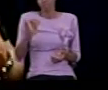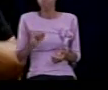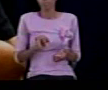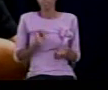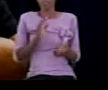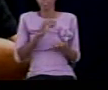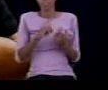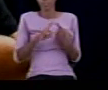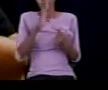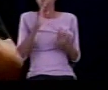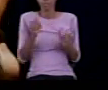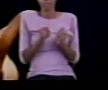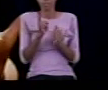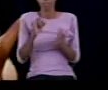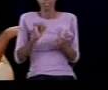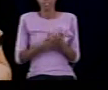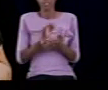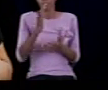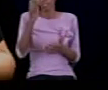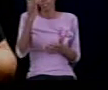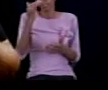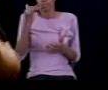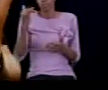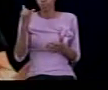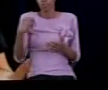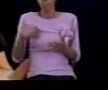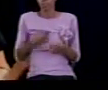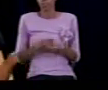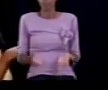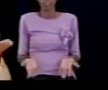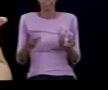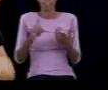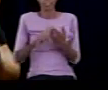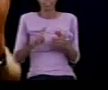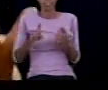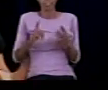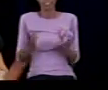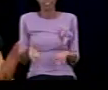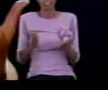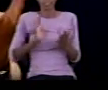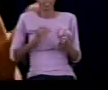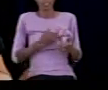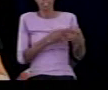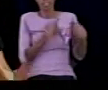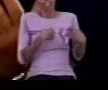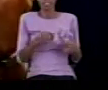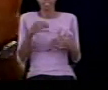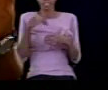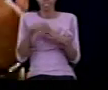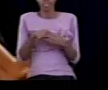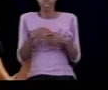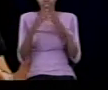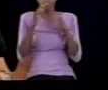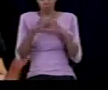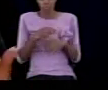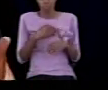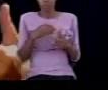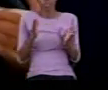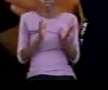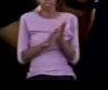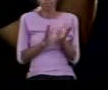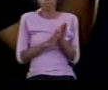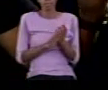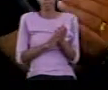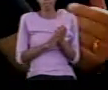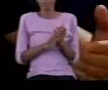we begin to lift our hearts again, as we continue to lift our hearts in worship and praise, I'm reminded of Psalm 95.